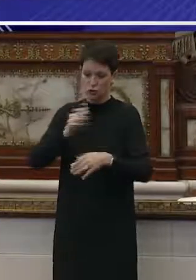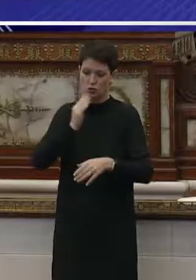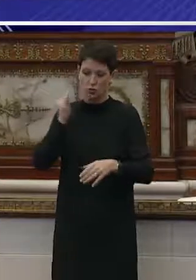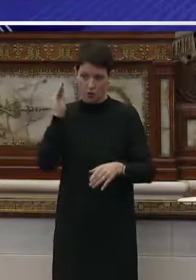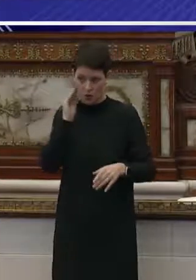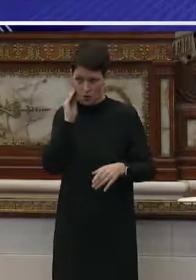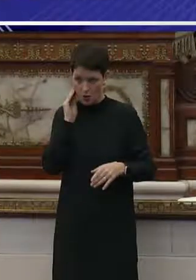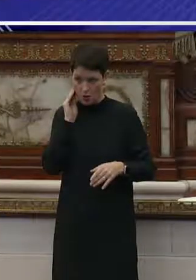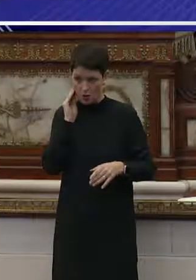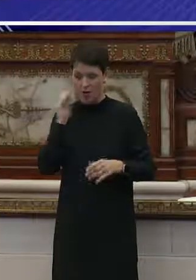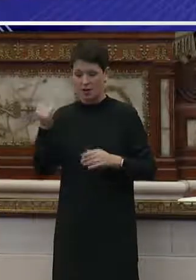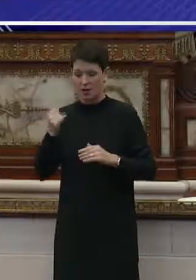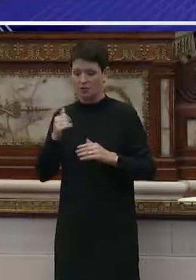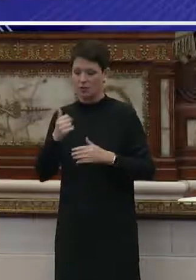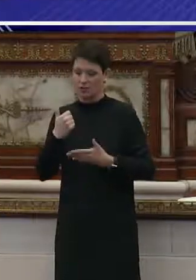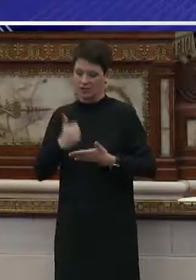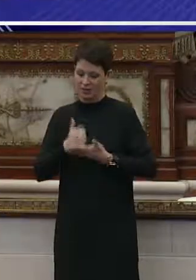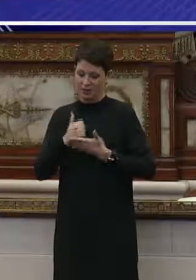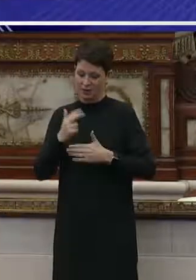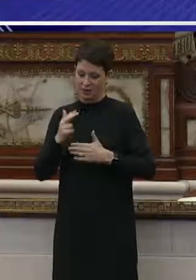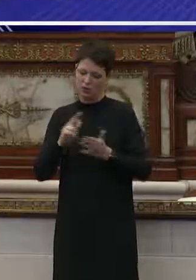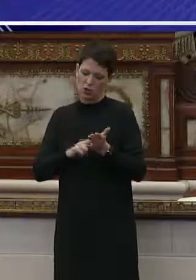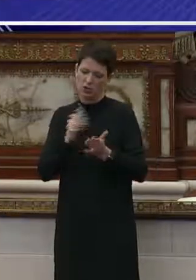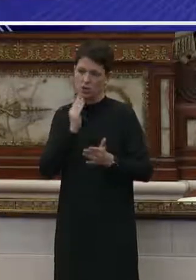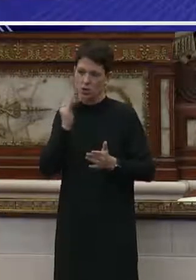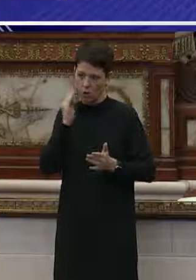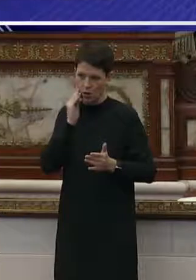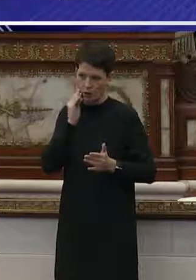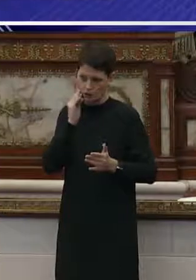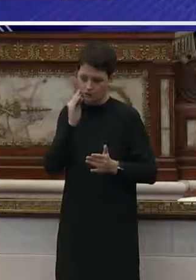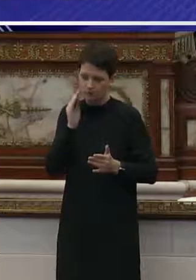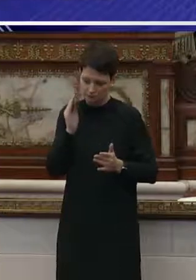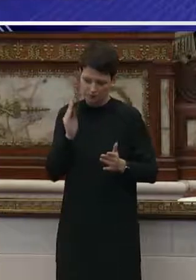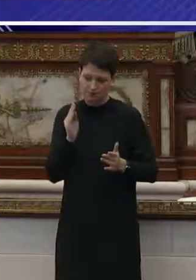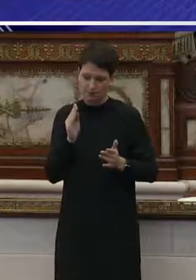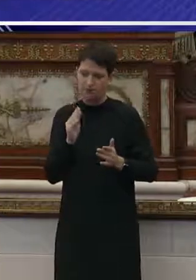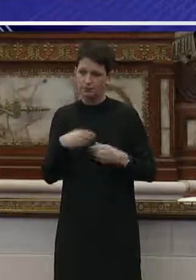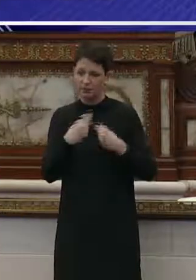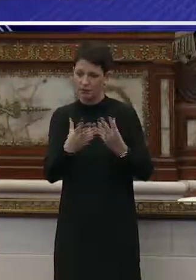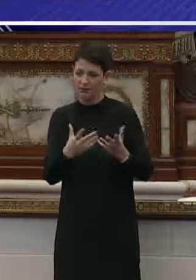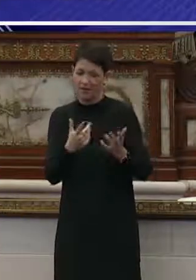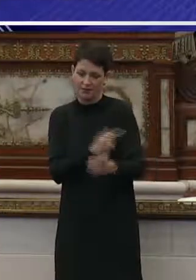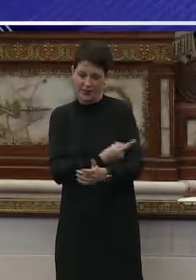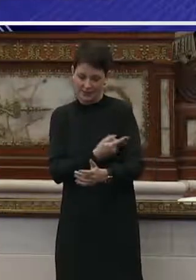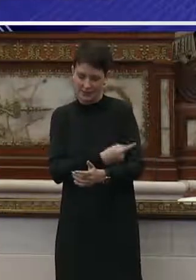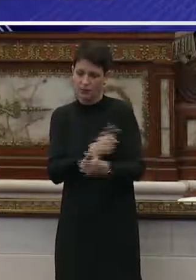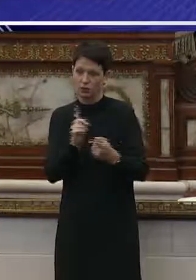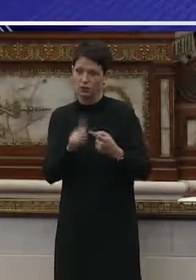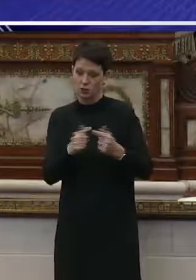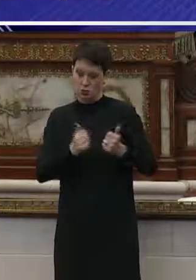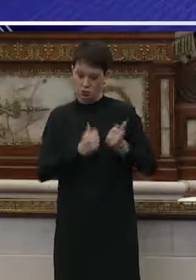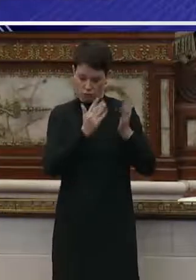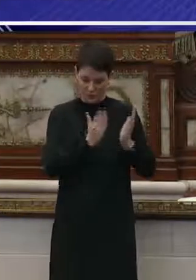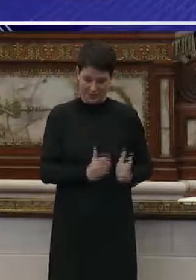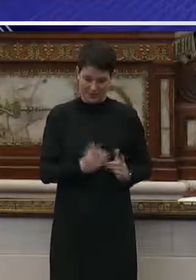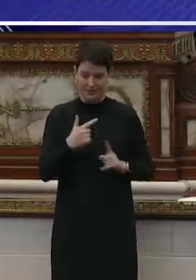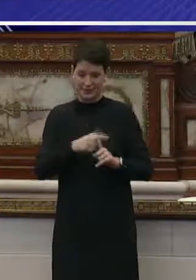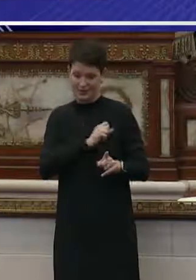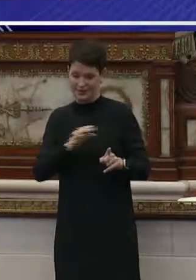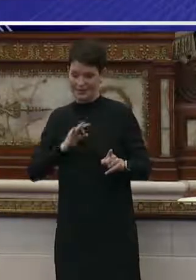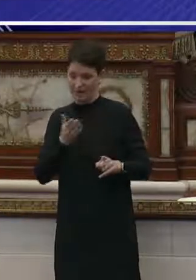and assisted living facilities, or nursing homes, just starters, and provide vaccine to both the residents and the